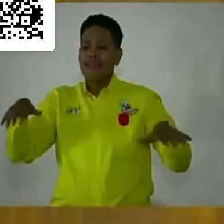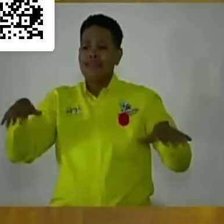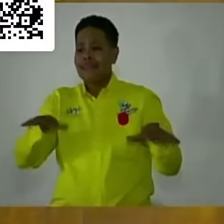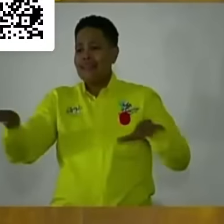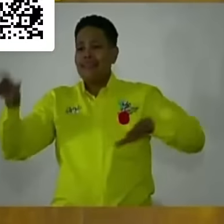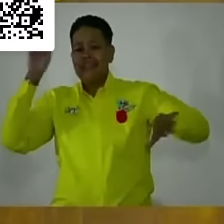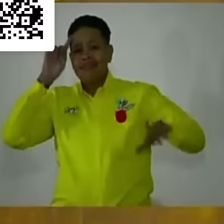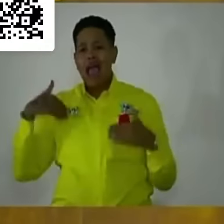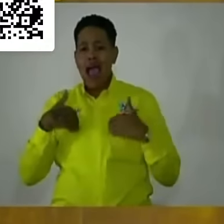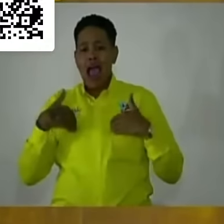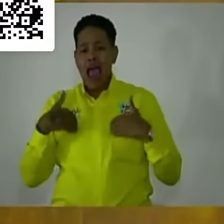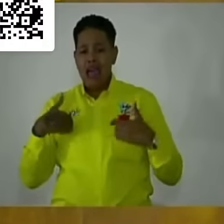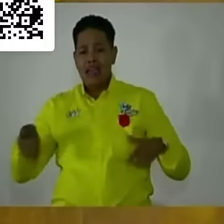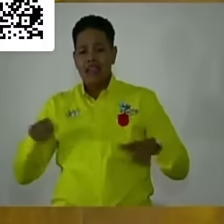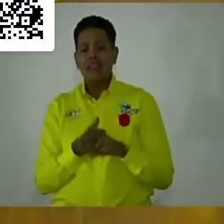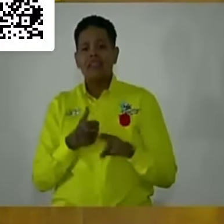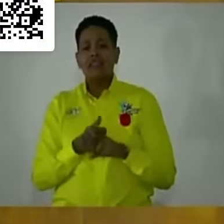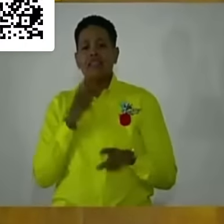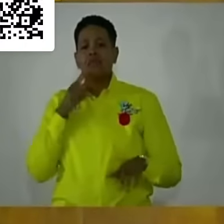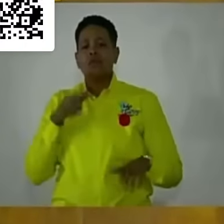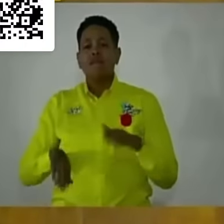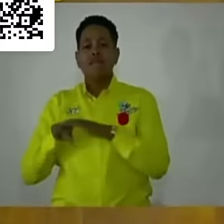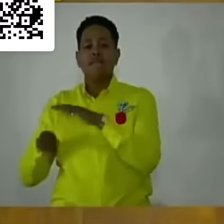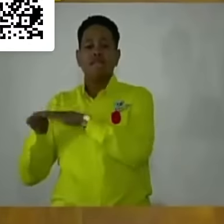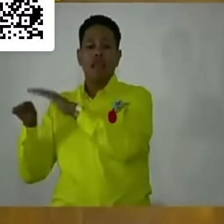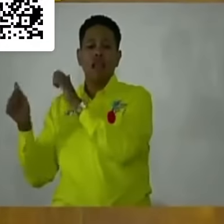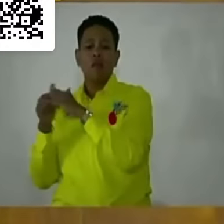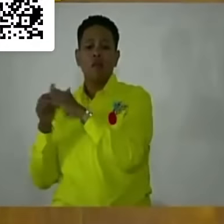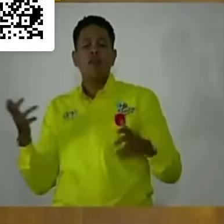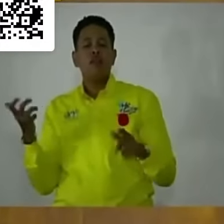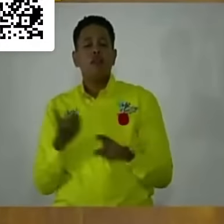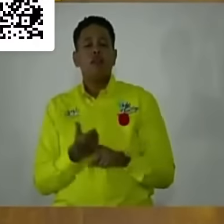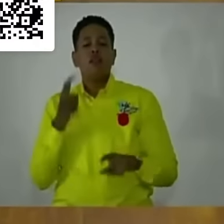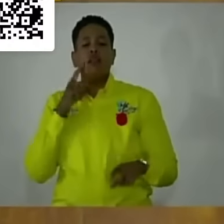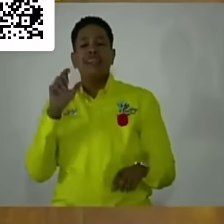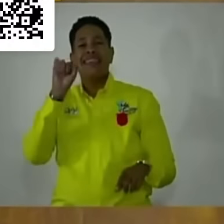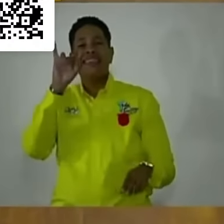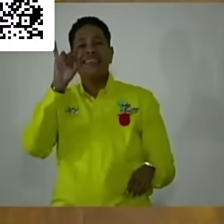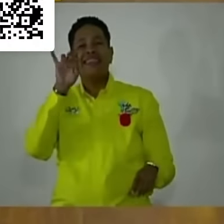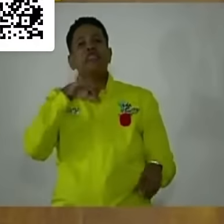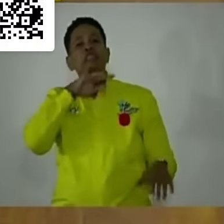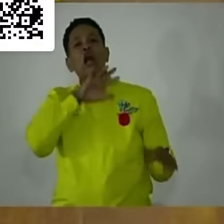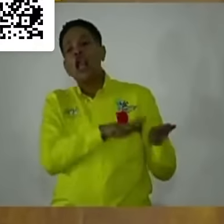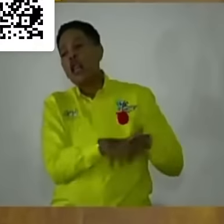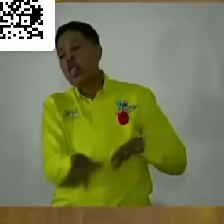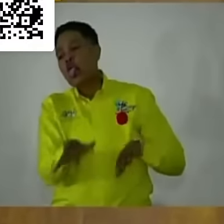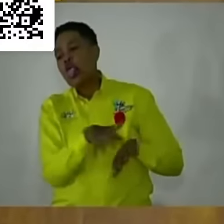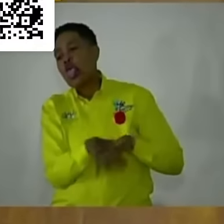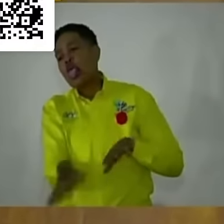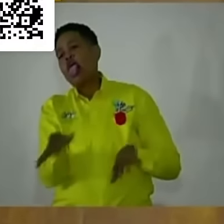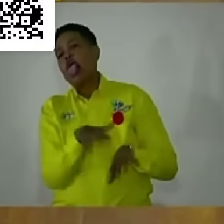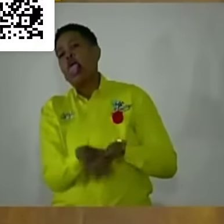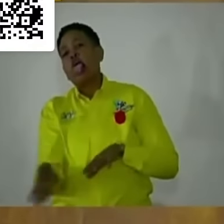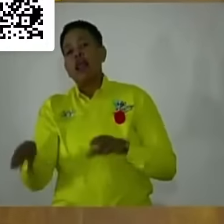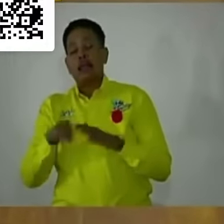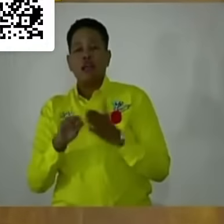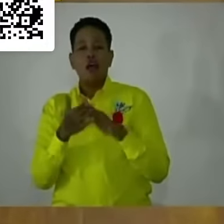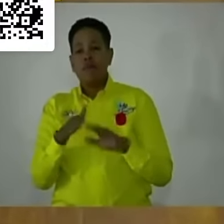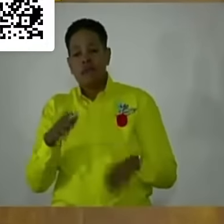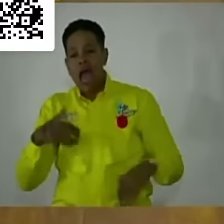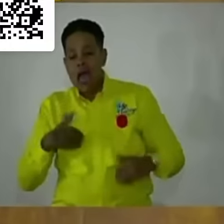the animals have been filled up with the silt that runs off from the mining areas into the